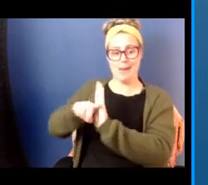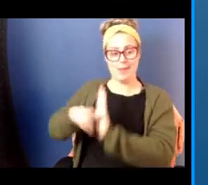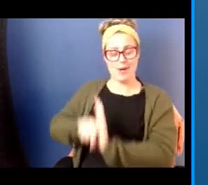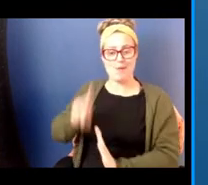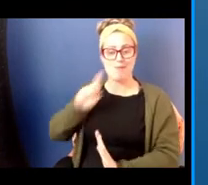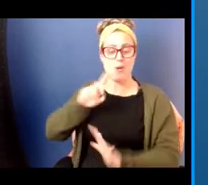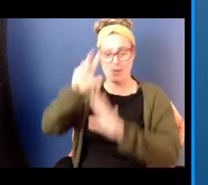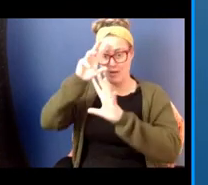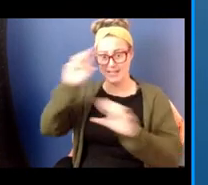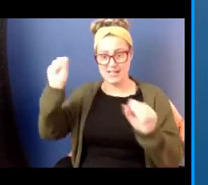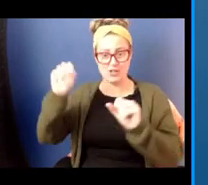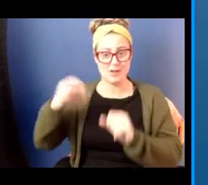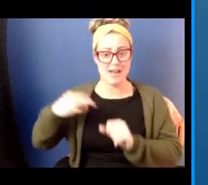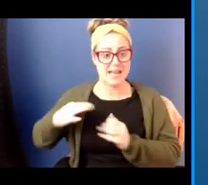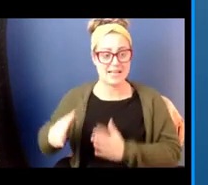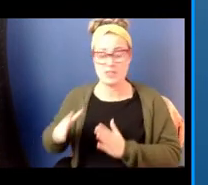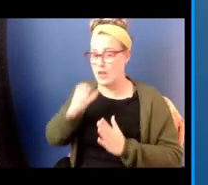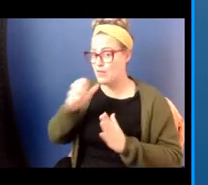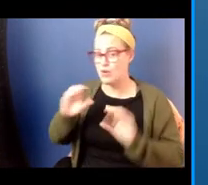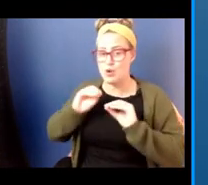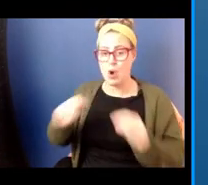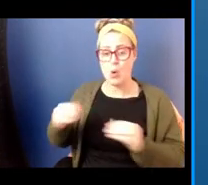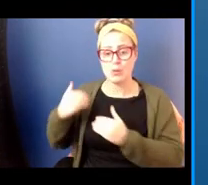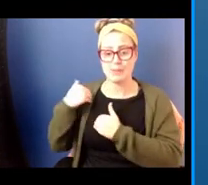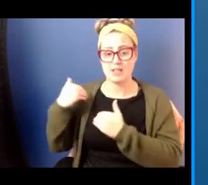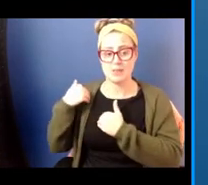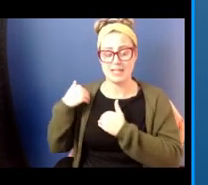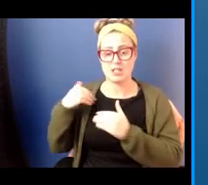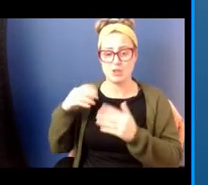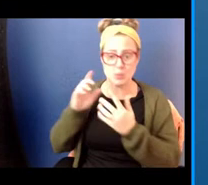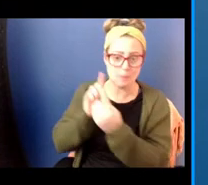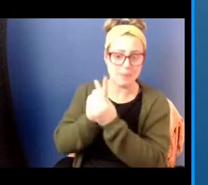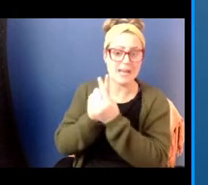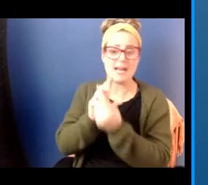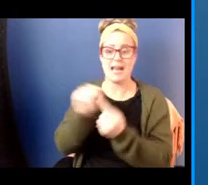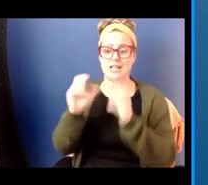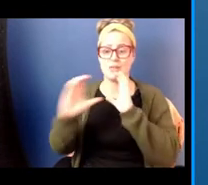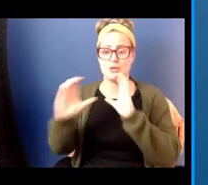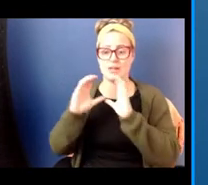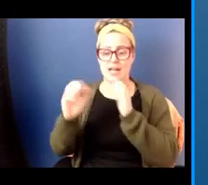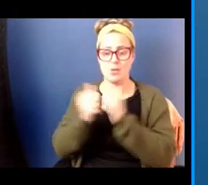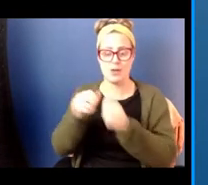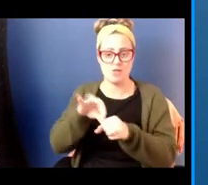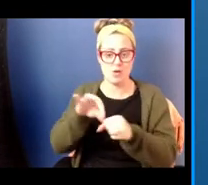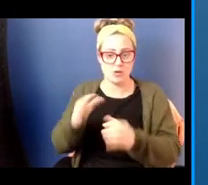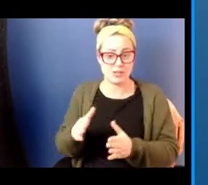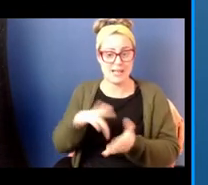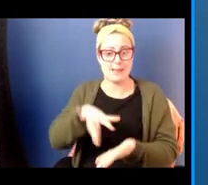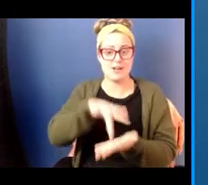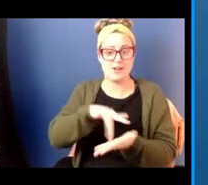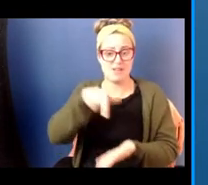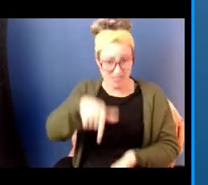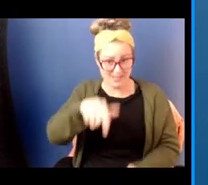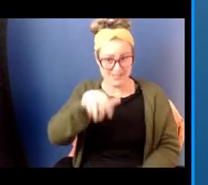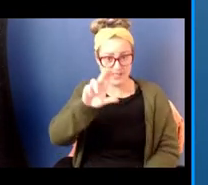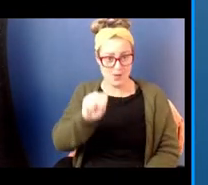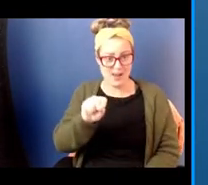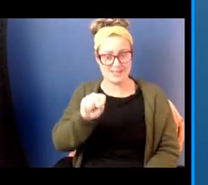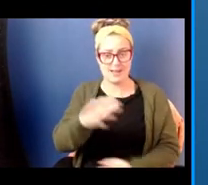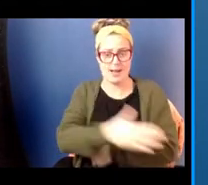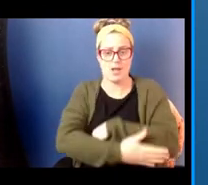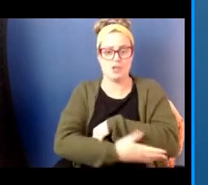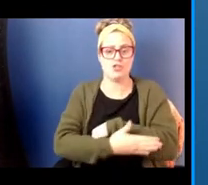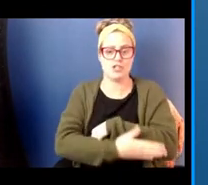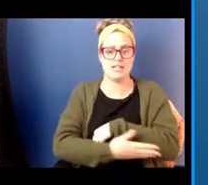responsibility to meet and communicate in with voters in red leaning states in the middle of this country the